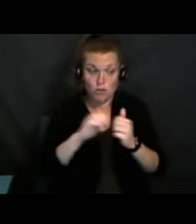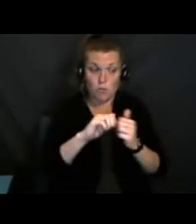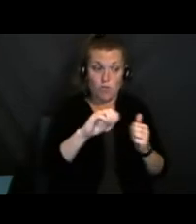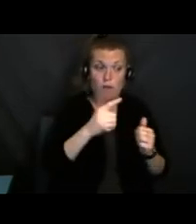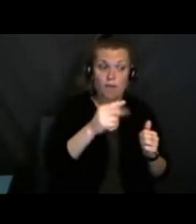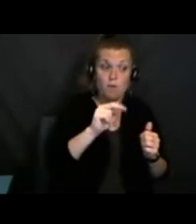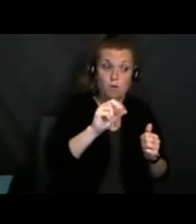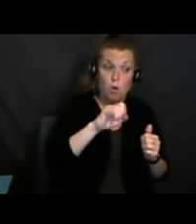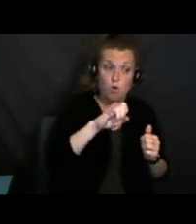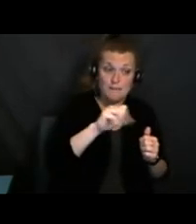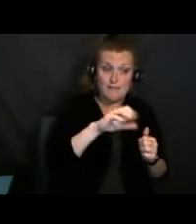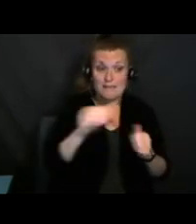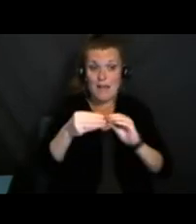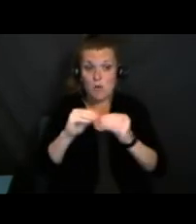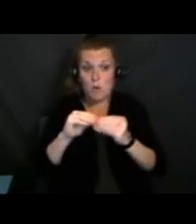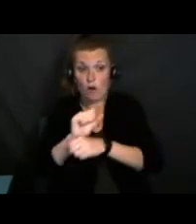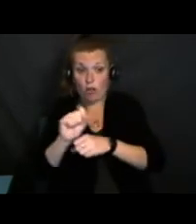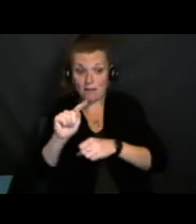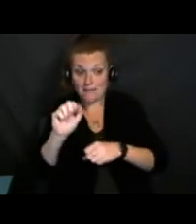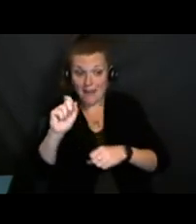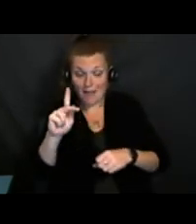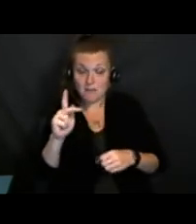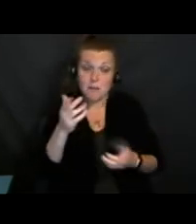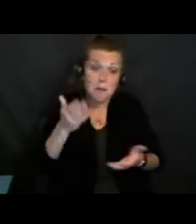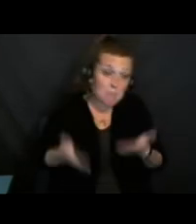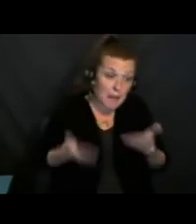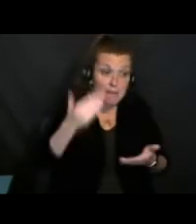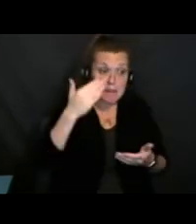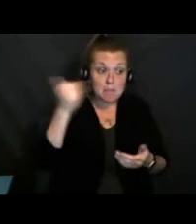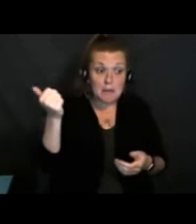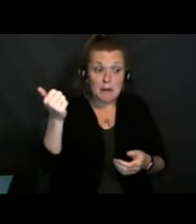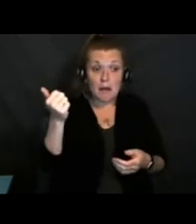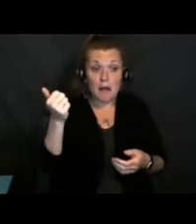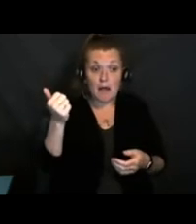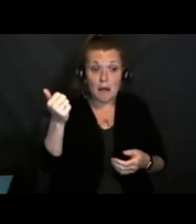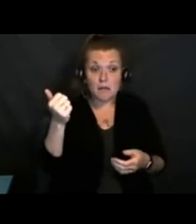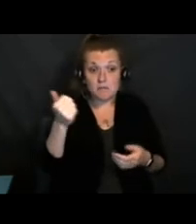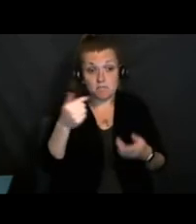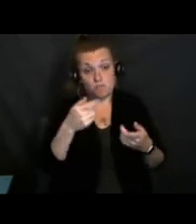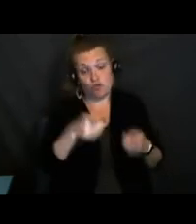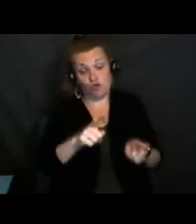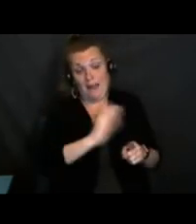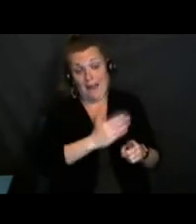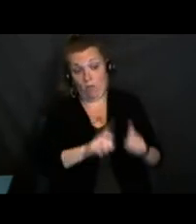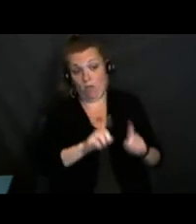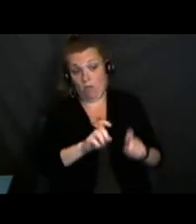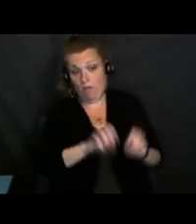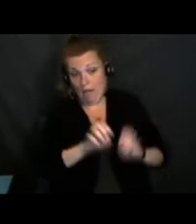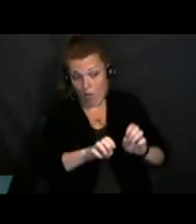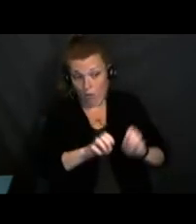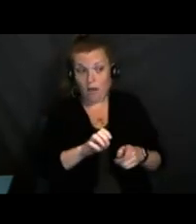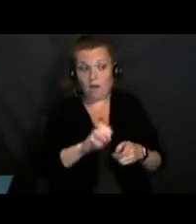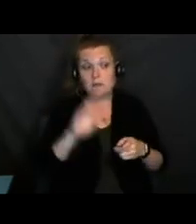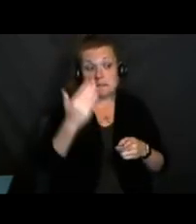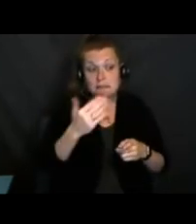and numerical tasks? Maybe because finger gnosis, as we evaluated here, is more a